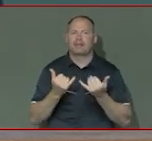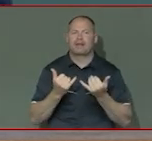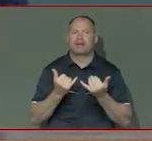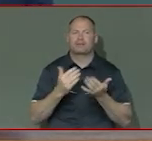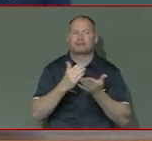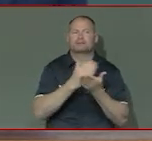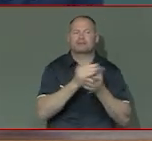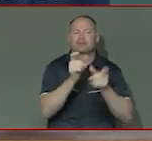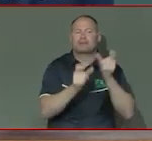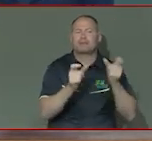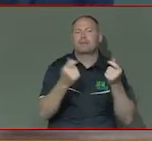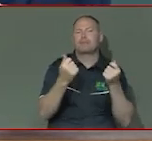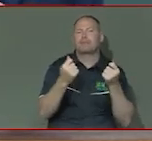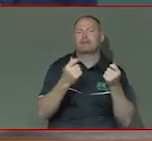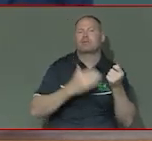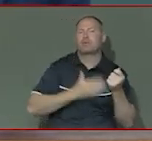money?